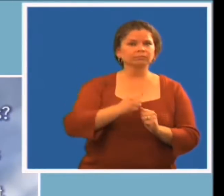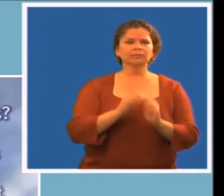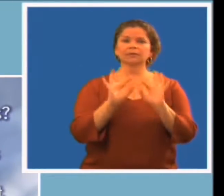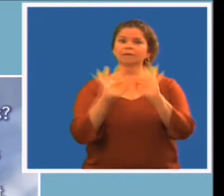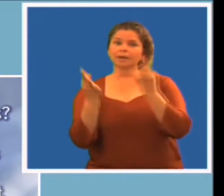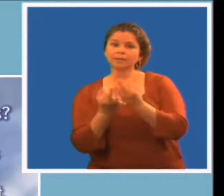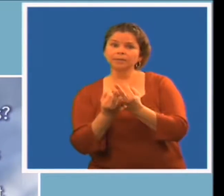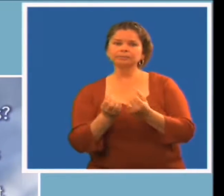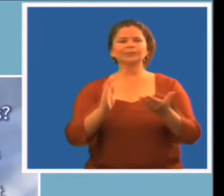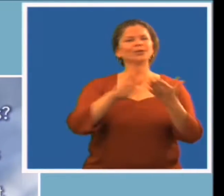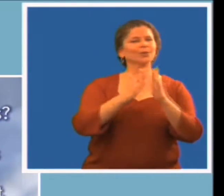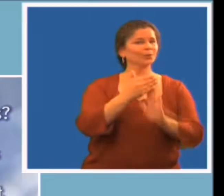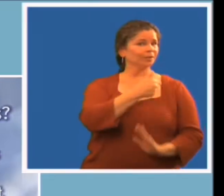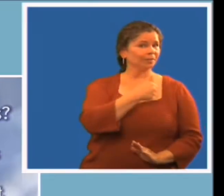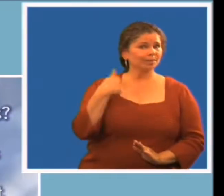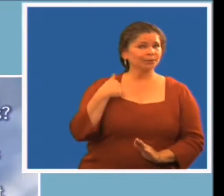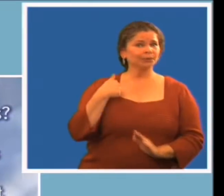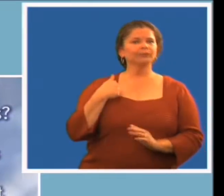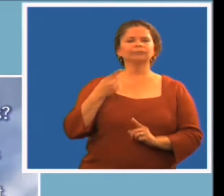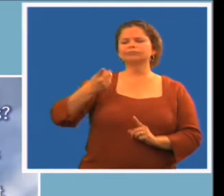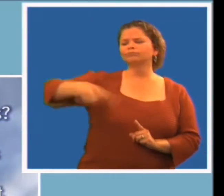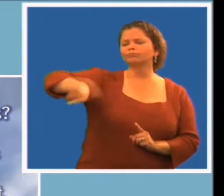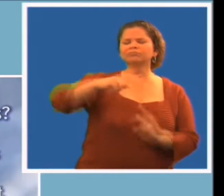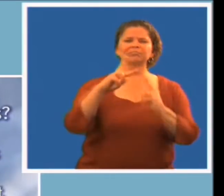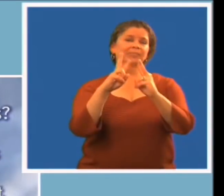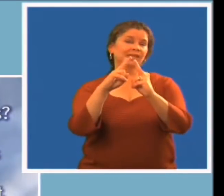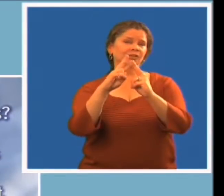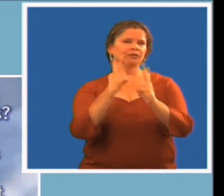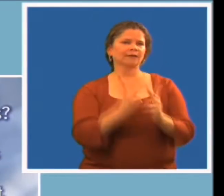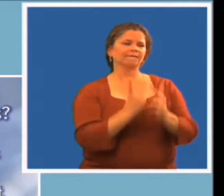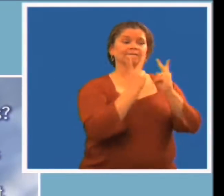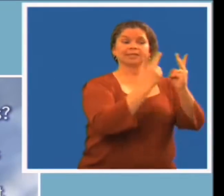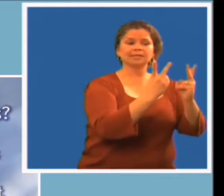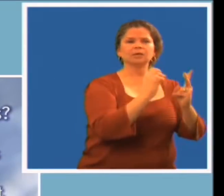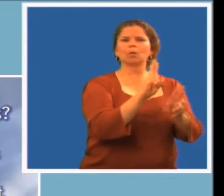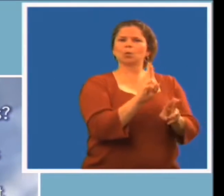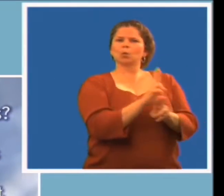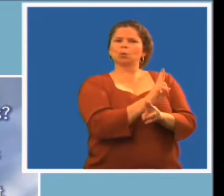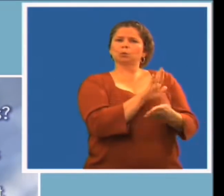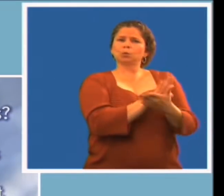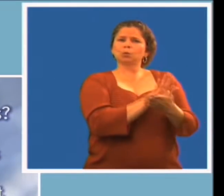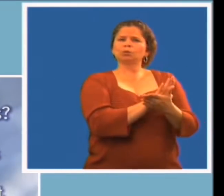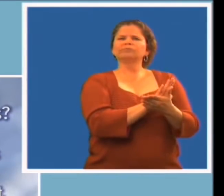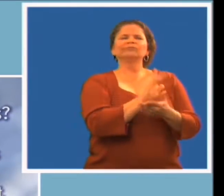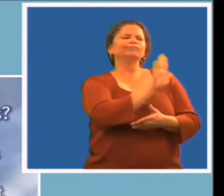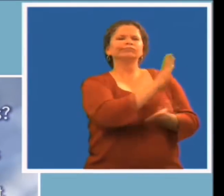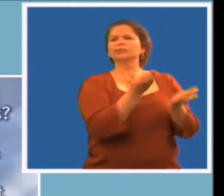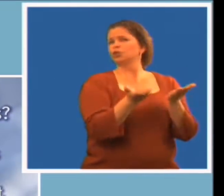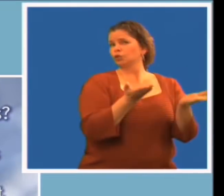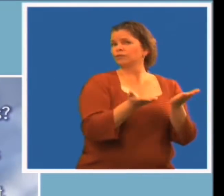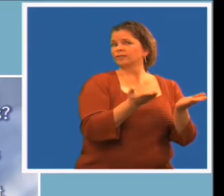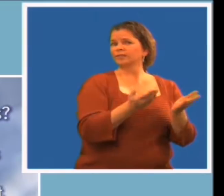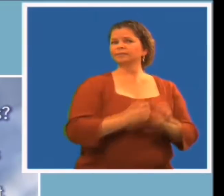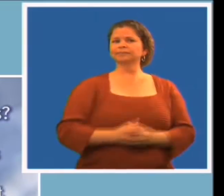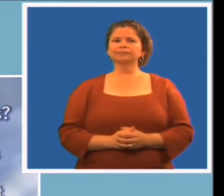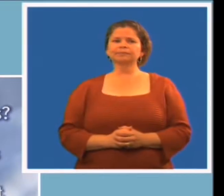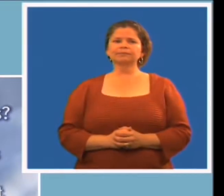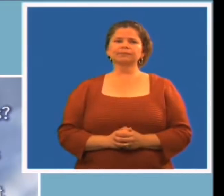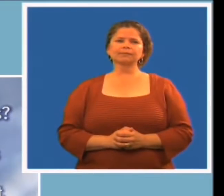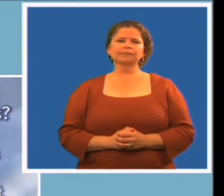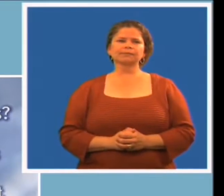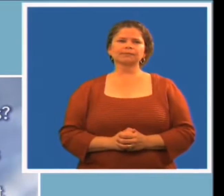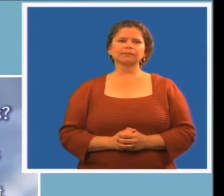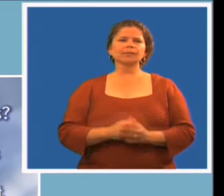families, community members who visit or use the services of our schools. While students have long been supported under